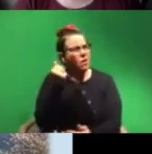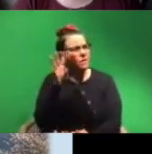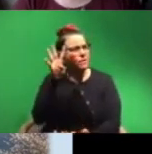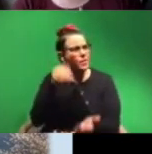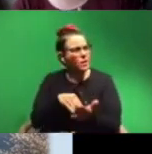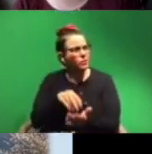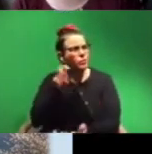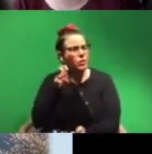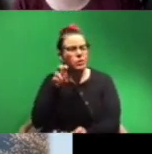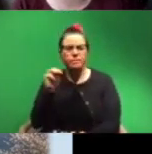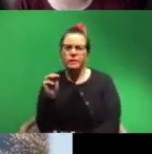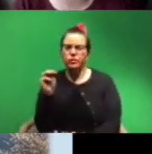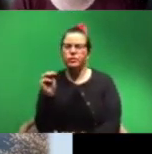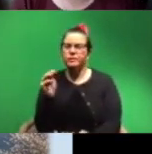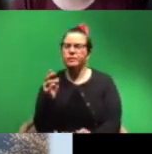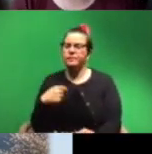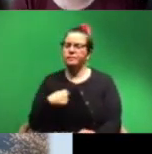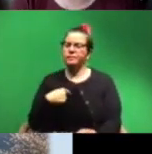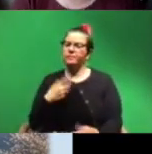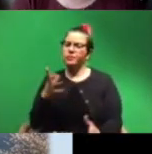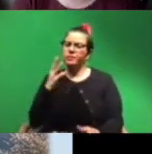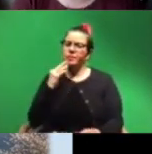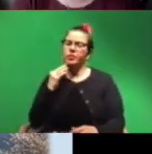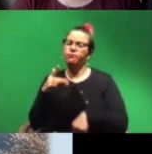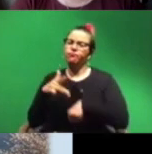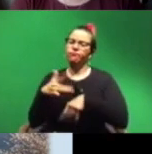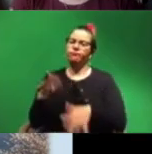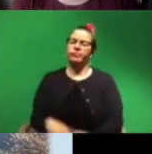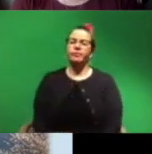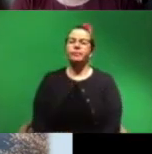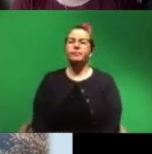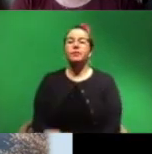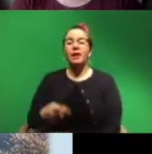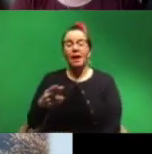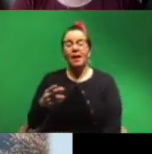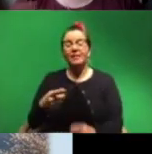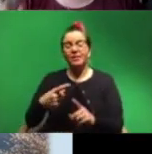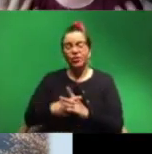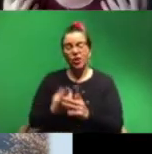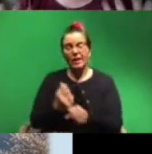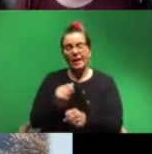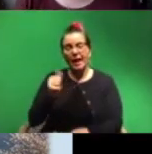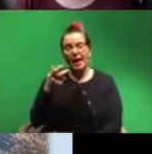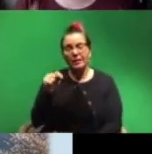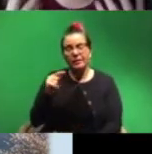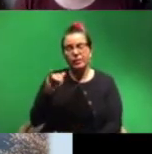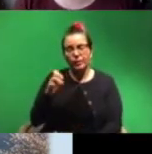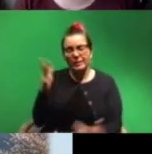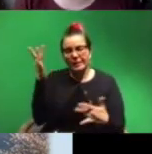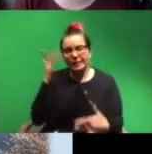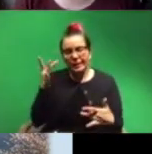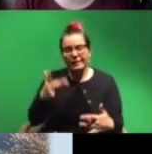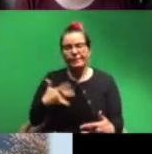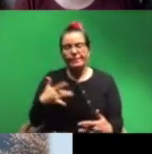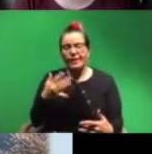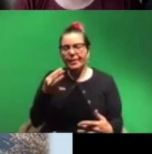4,200 meters was the highest that I got up to. So high enough to start getting altitude sickness and start feeling that the air was thinner and that there wasn't